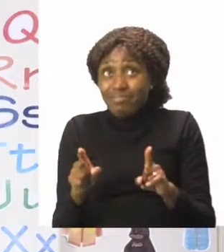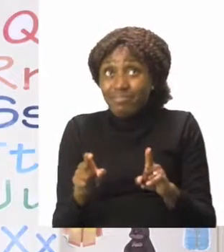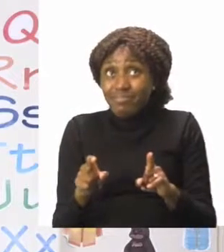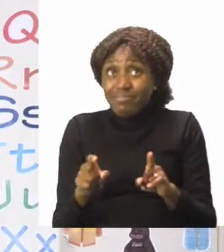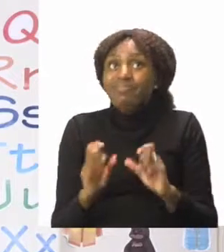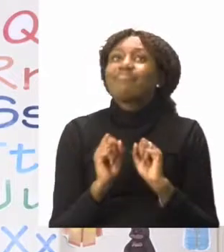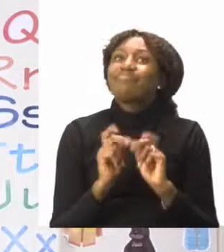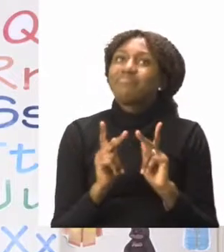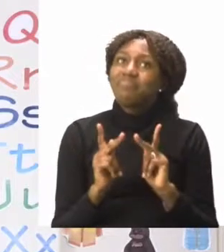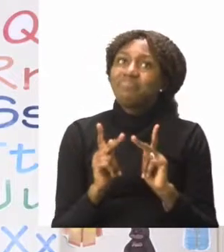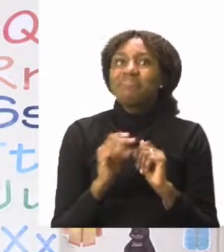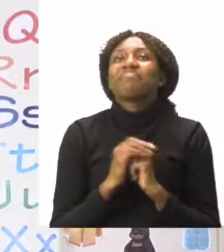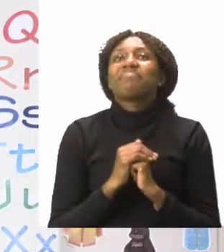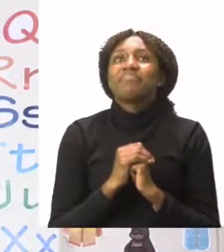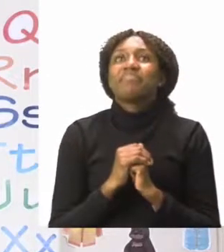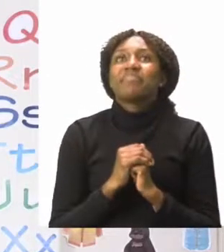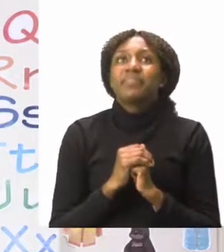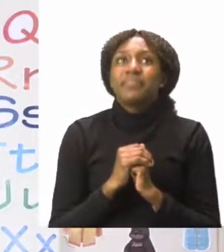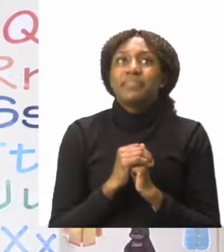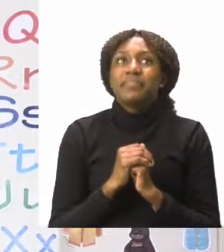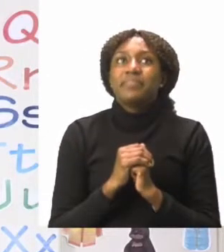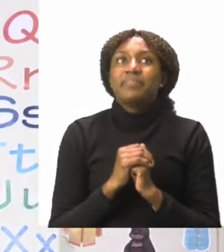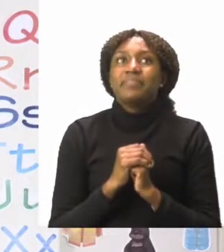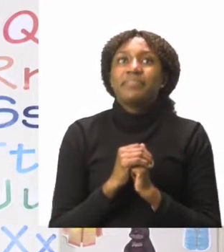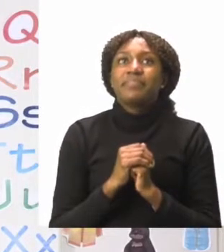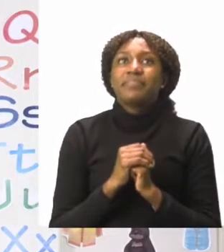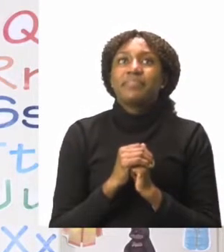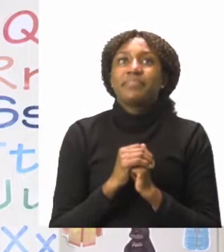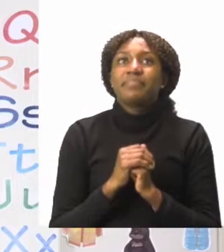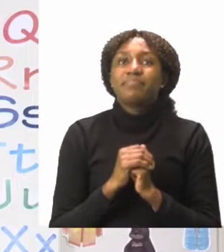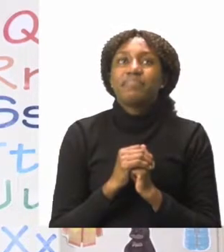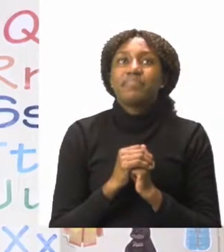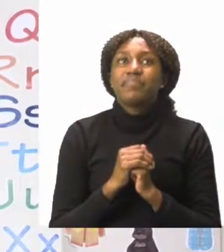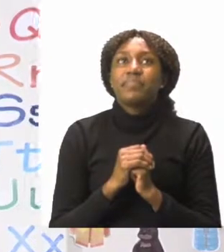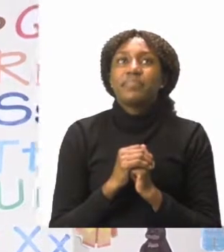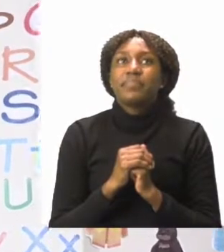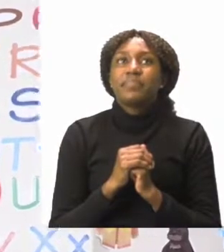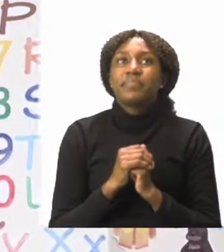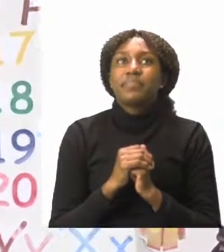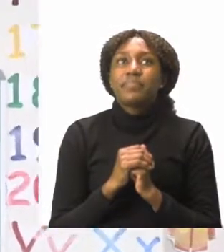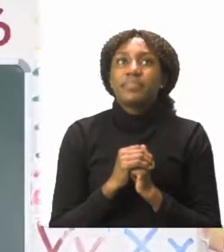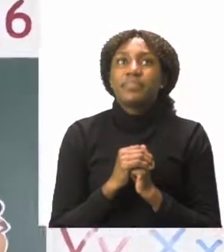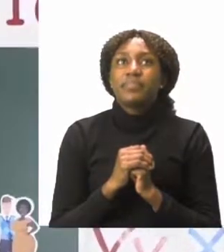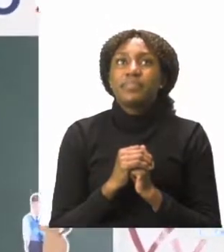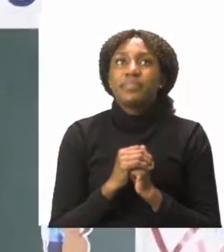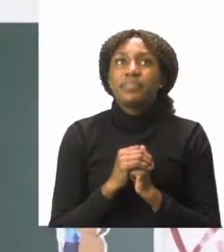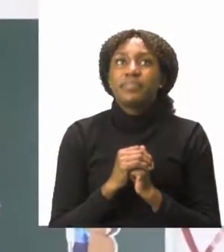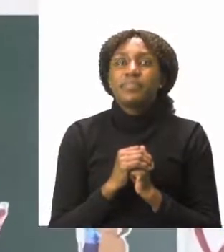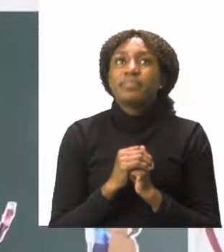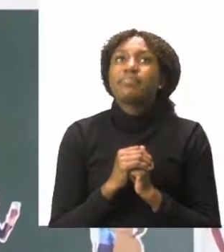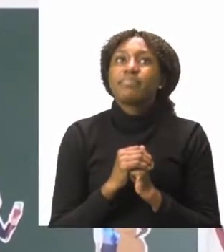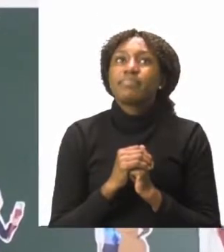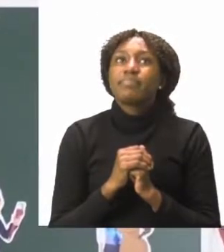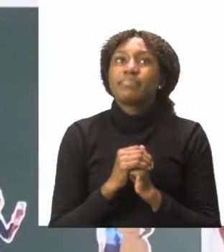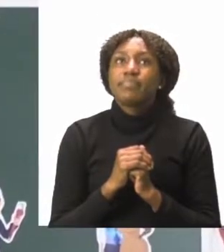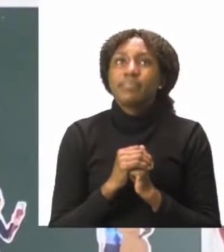help explain the different occupations. Now, when someone works as something,